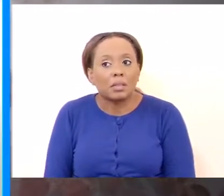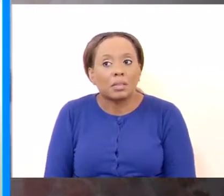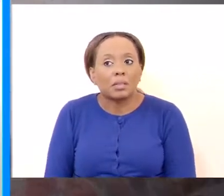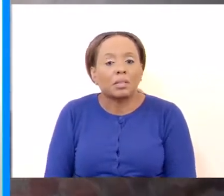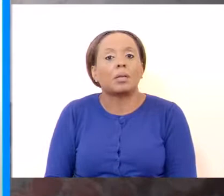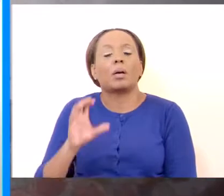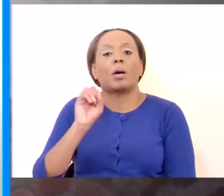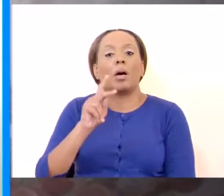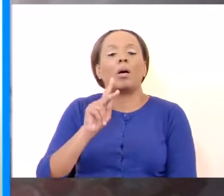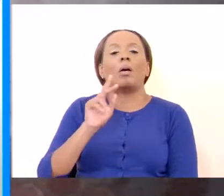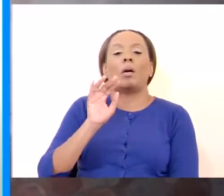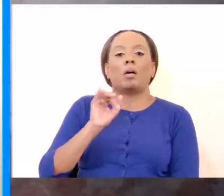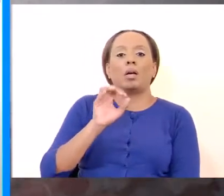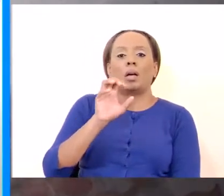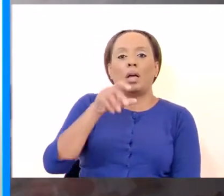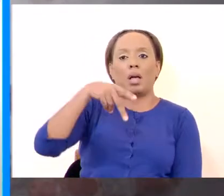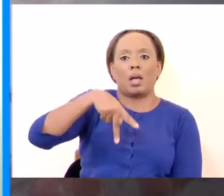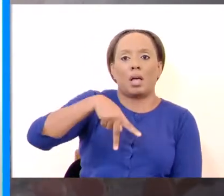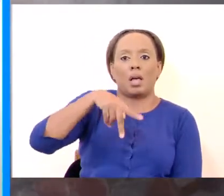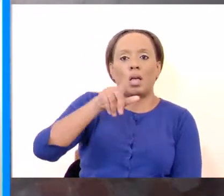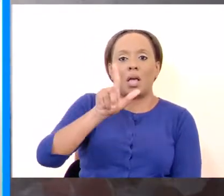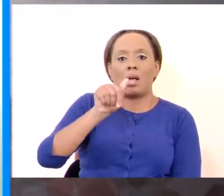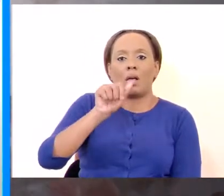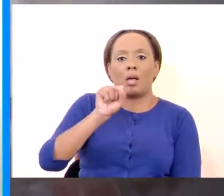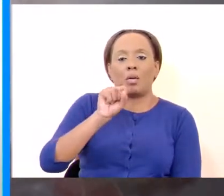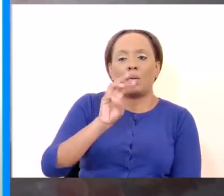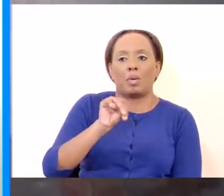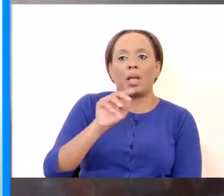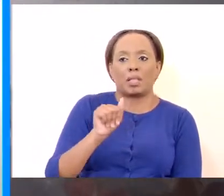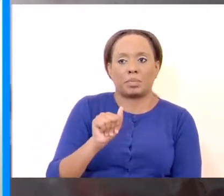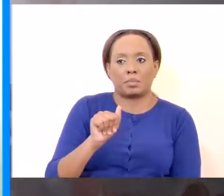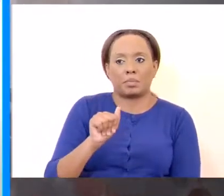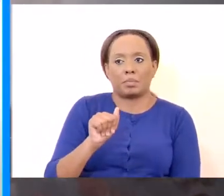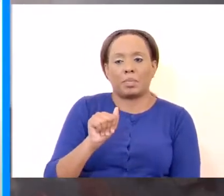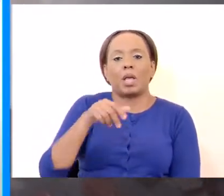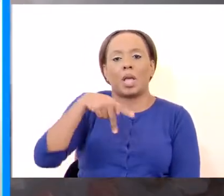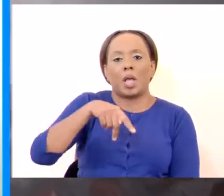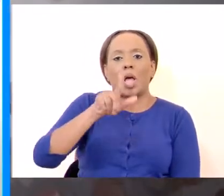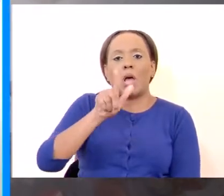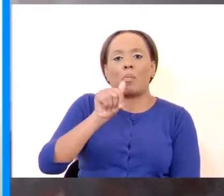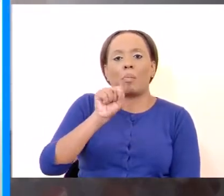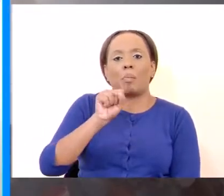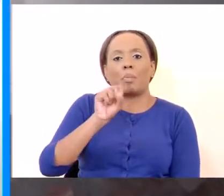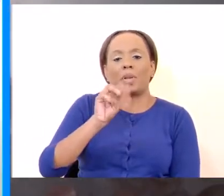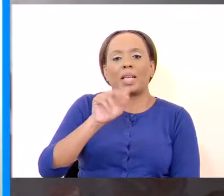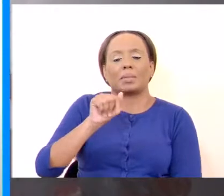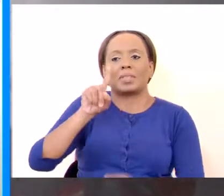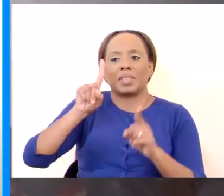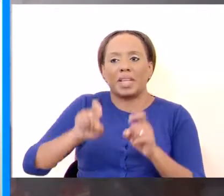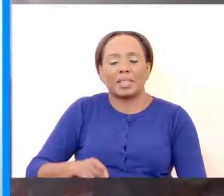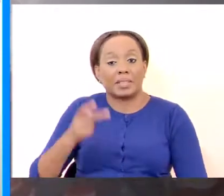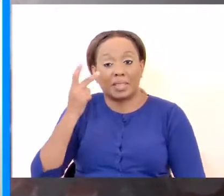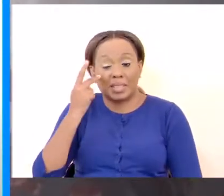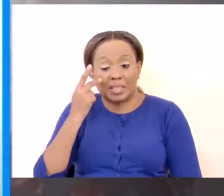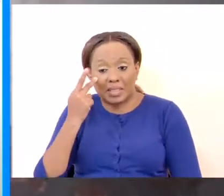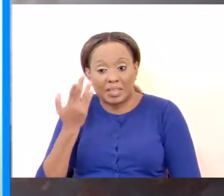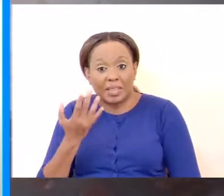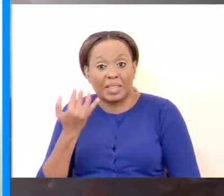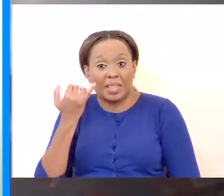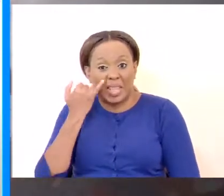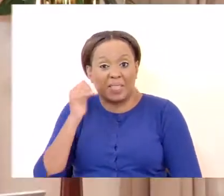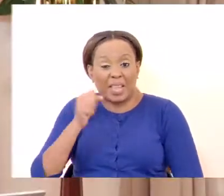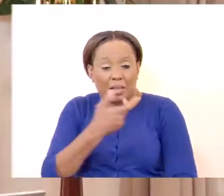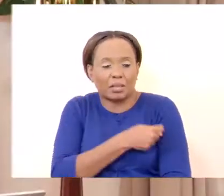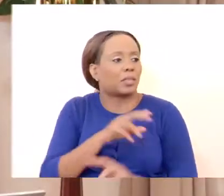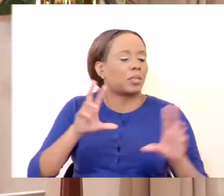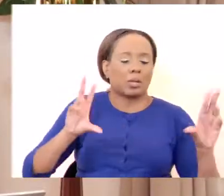for antibodies to help them make a determination about actually taking the vaccine to see antibodies your body